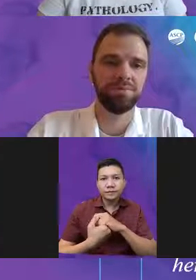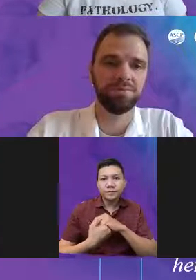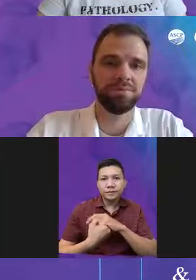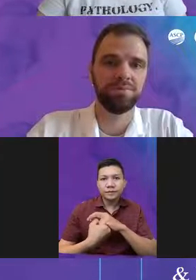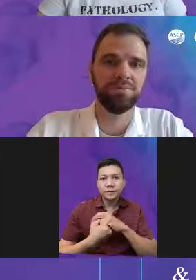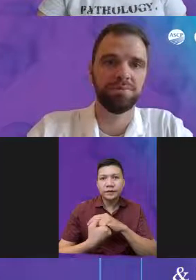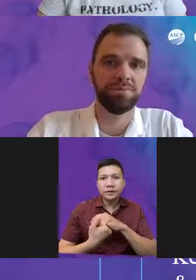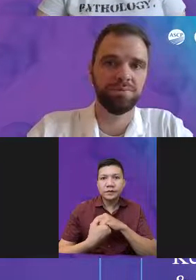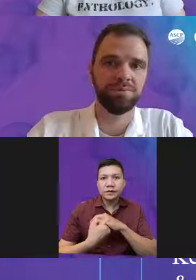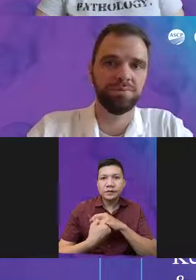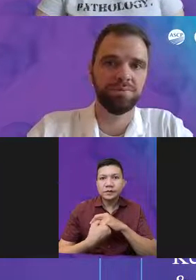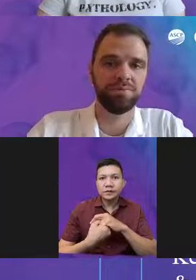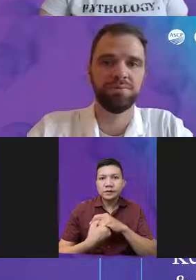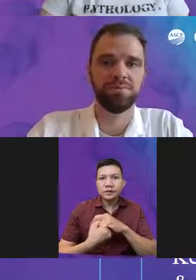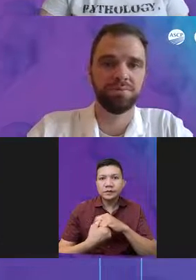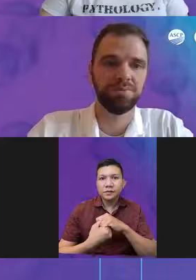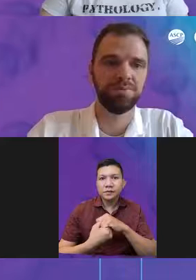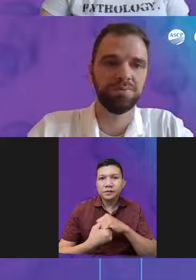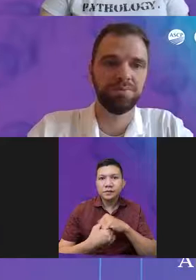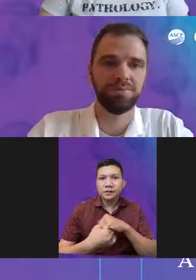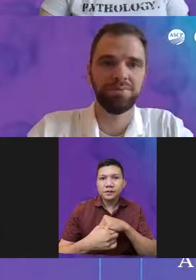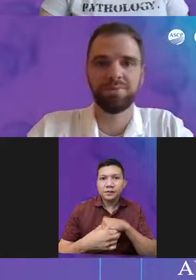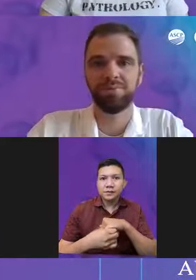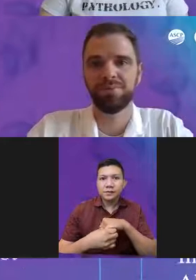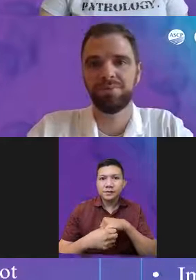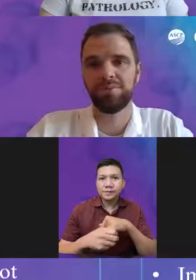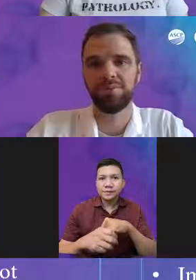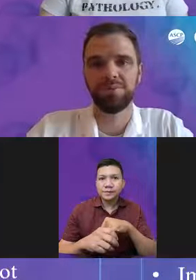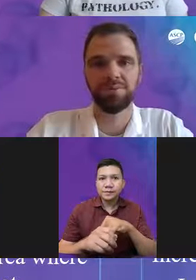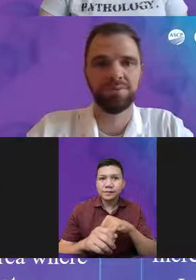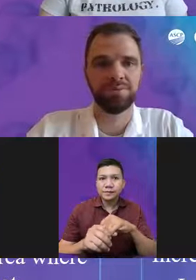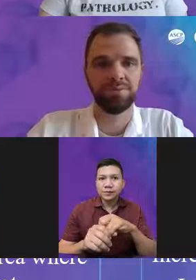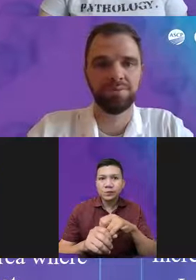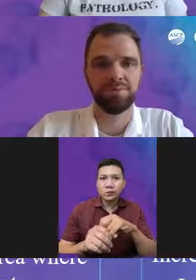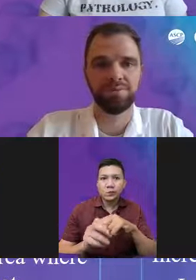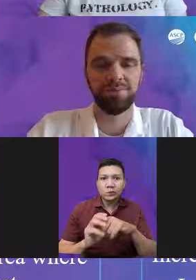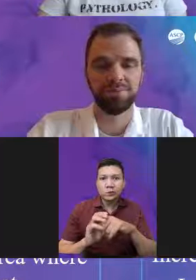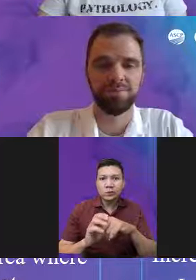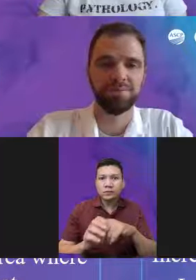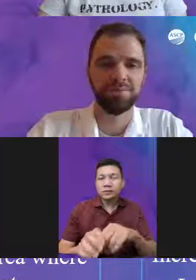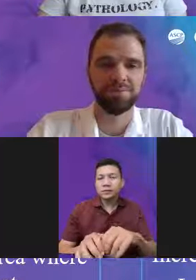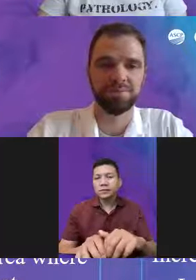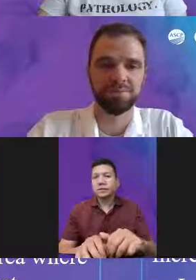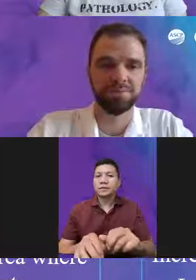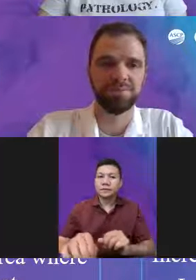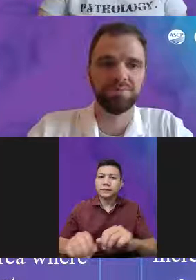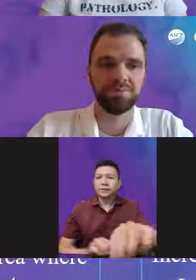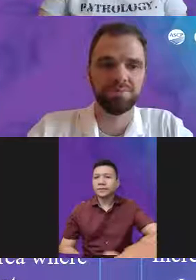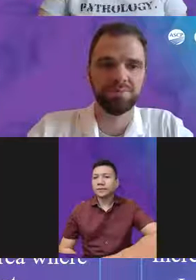just make sure you're aware of that. So I did skip ahead with the lookalikes. Looking at the automated